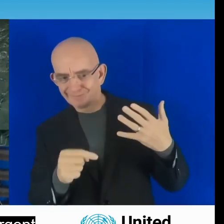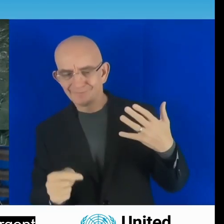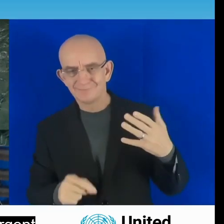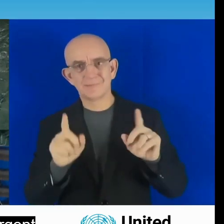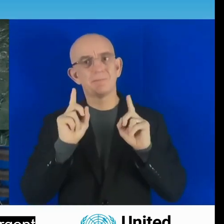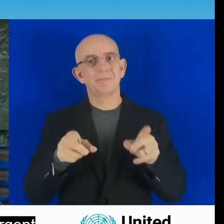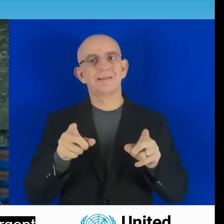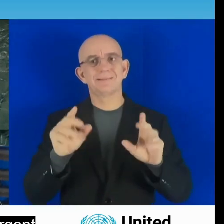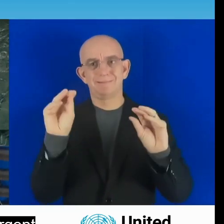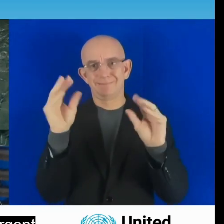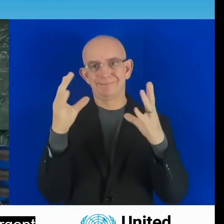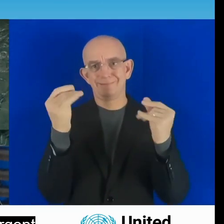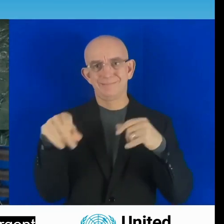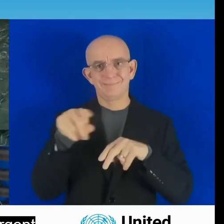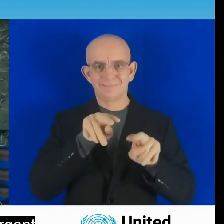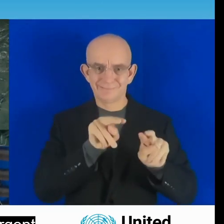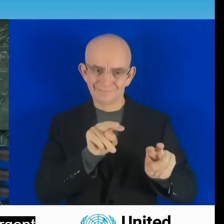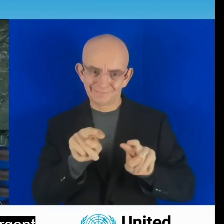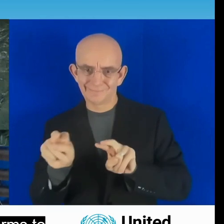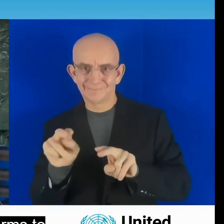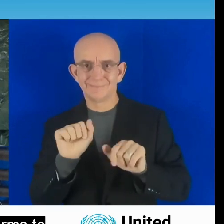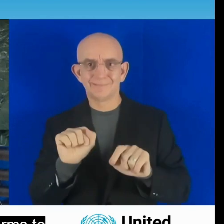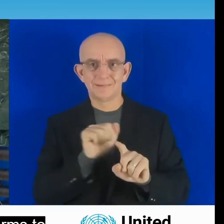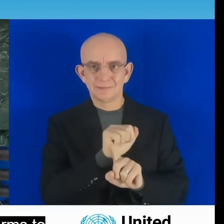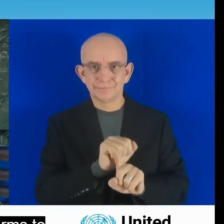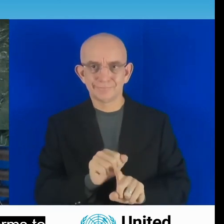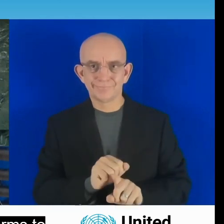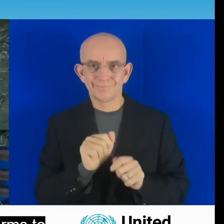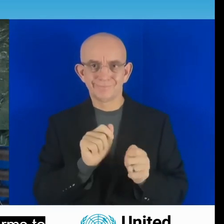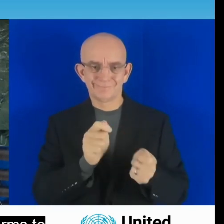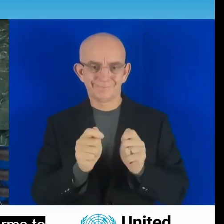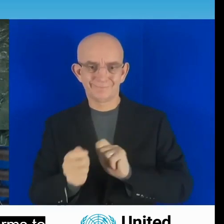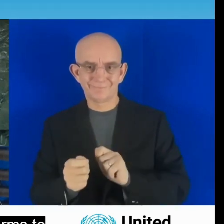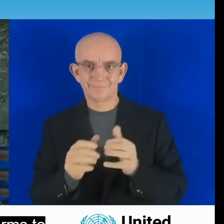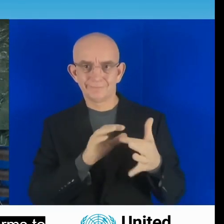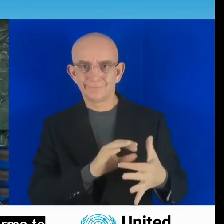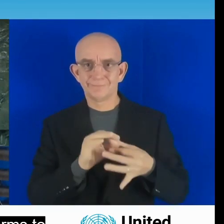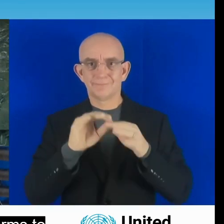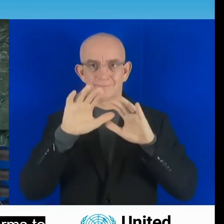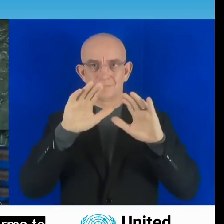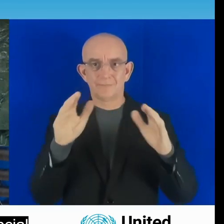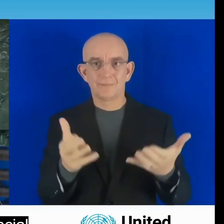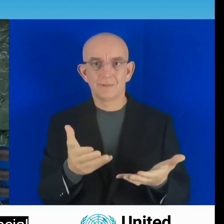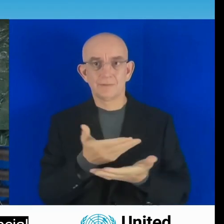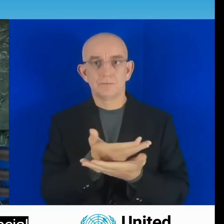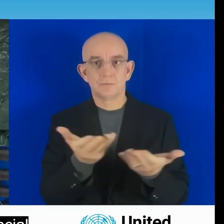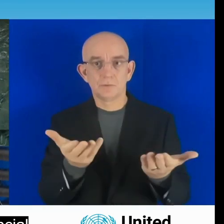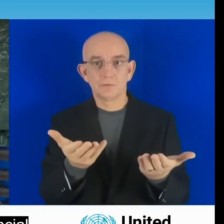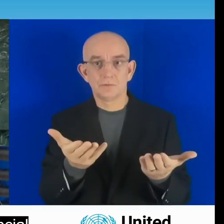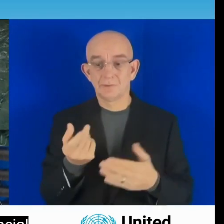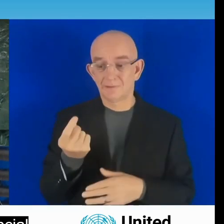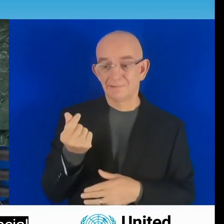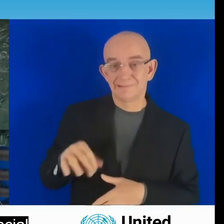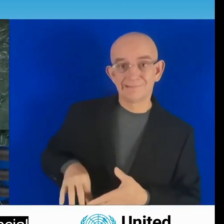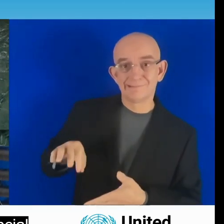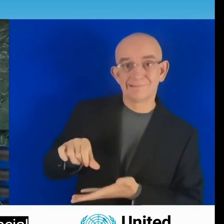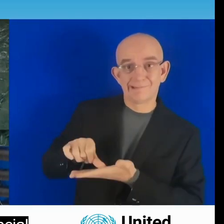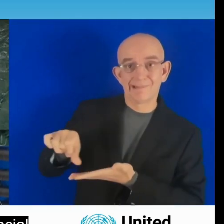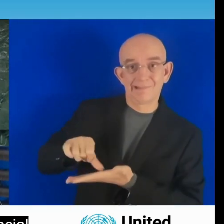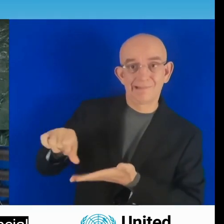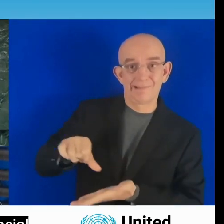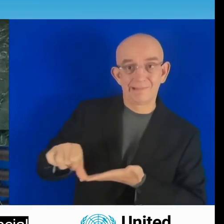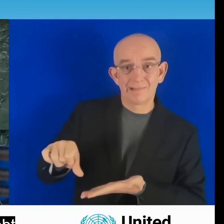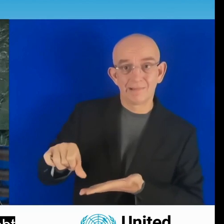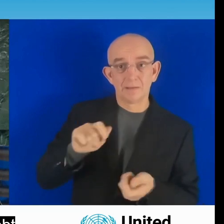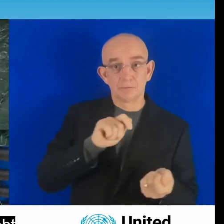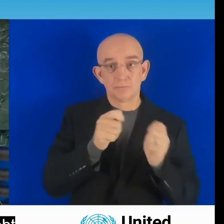financial architecture, the debt restructuring, financing for development, international peace and